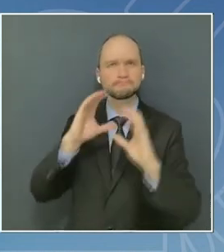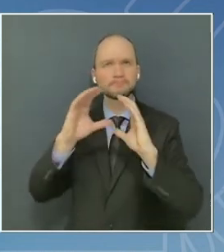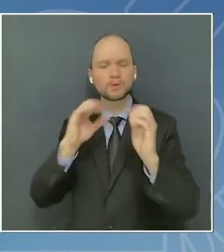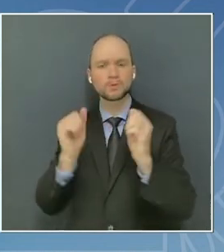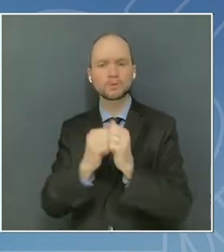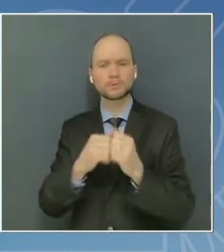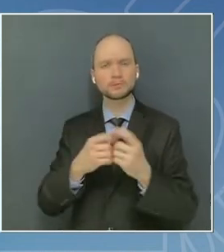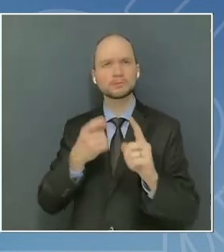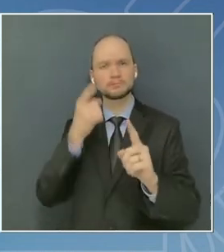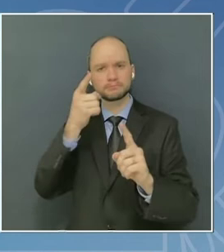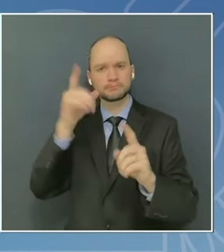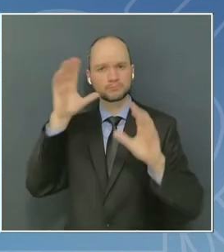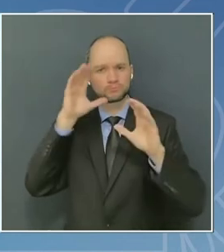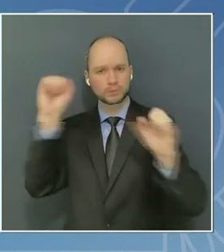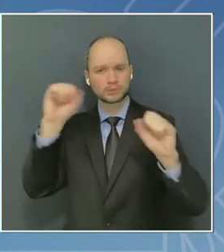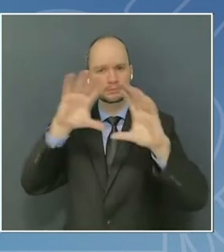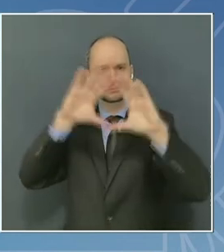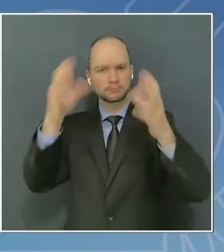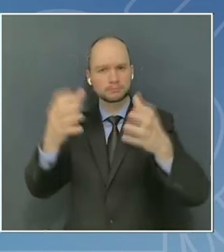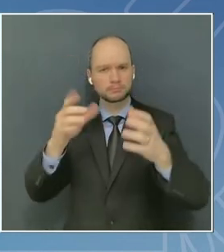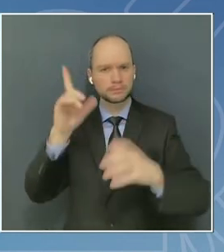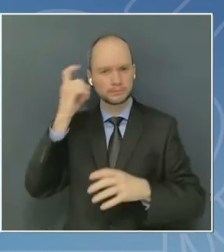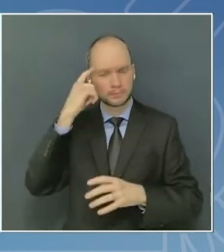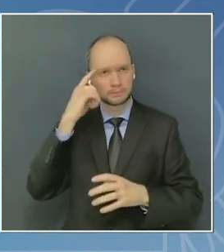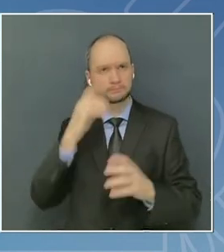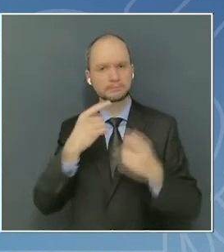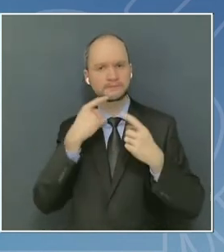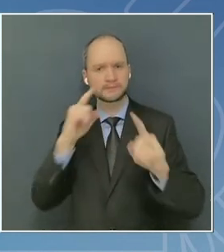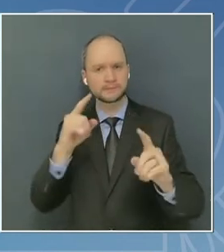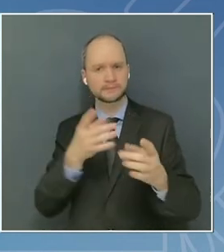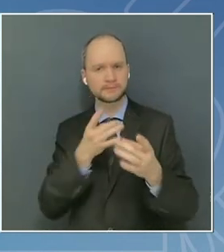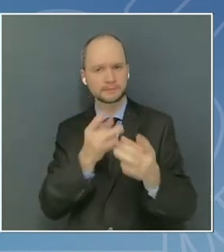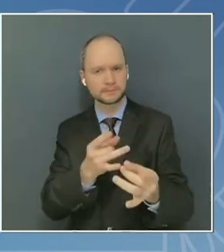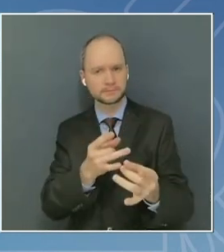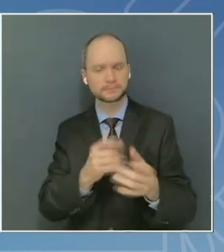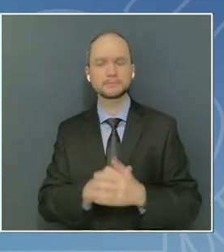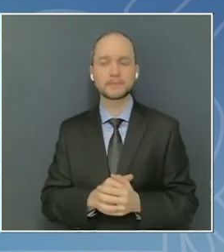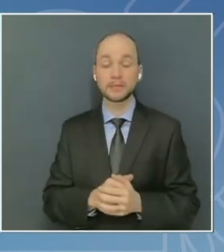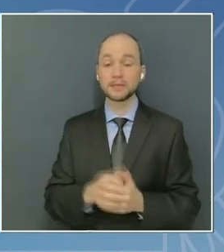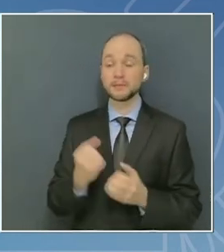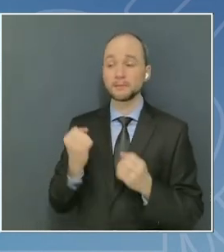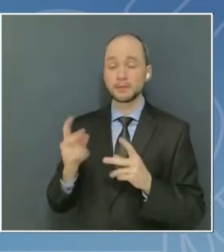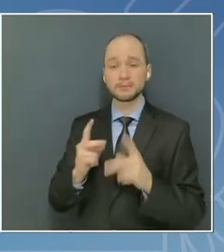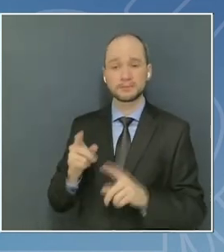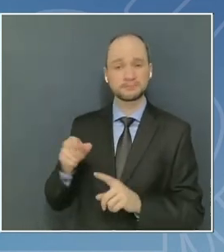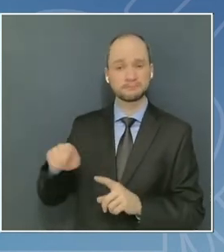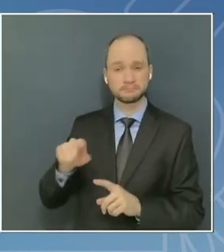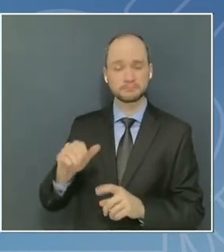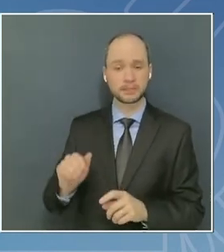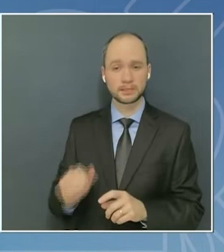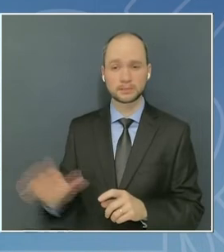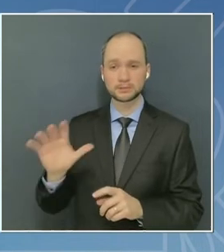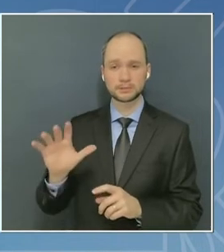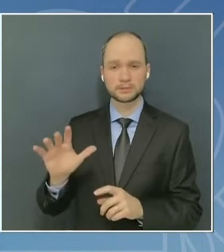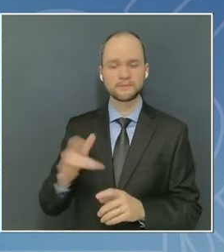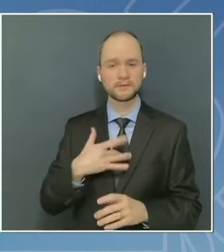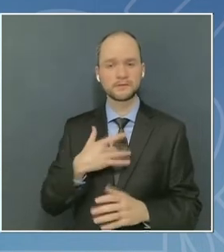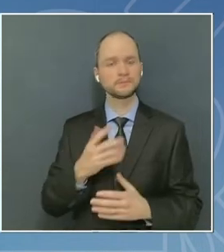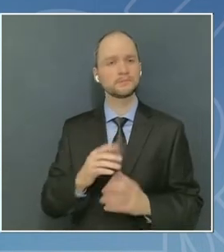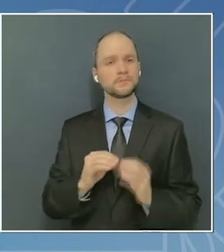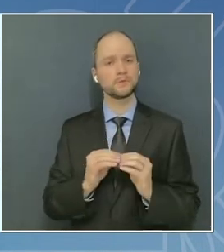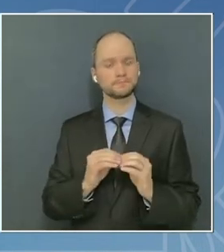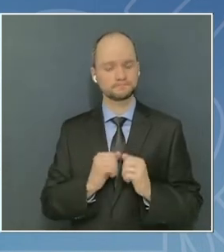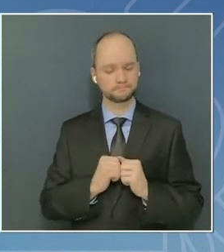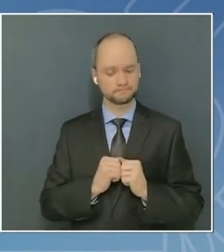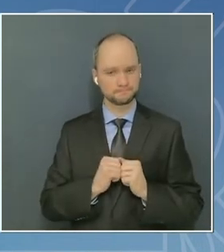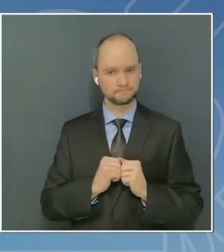effectively. Being an Asian, a lot of them are very reserved. They don't want to speak up. And I think to make